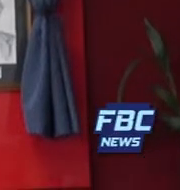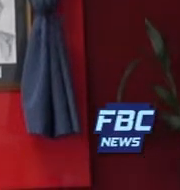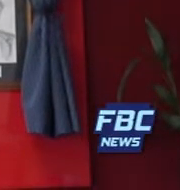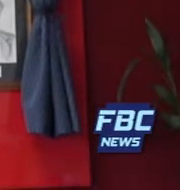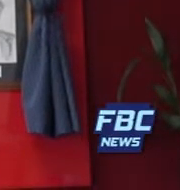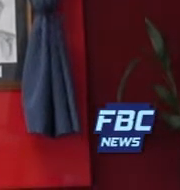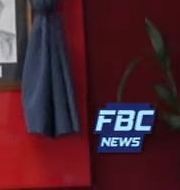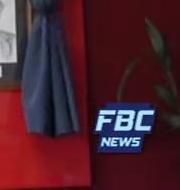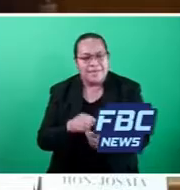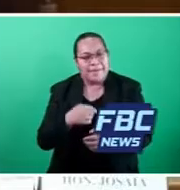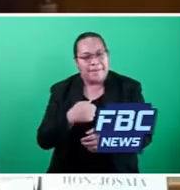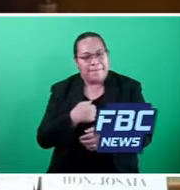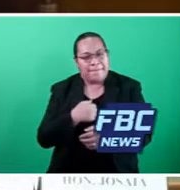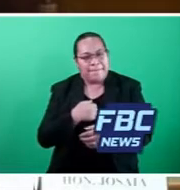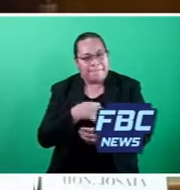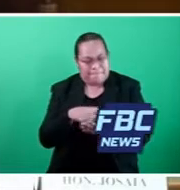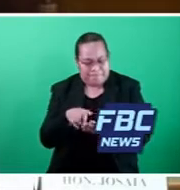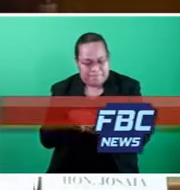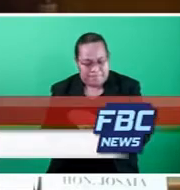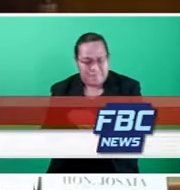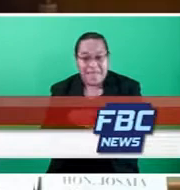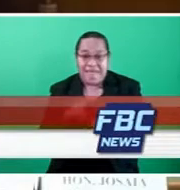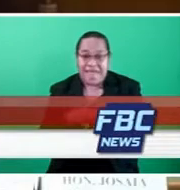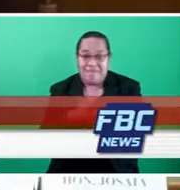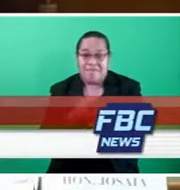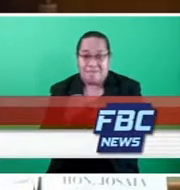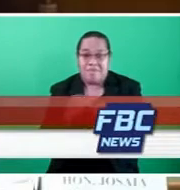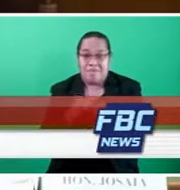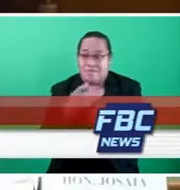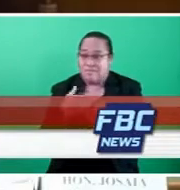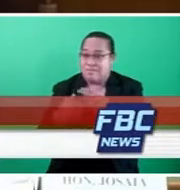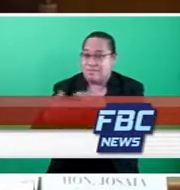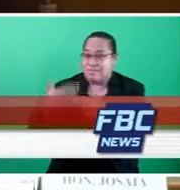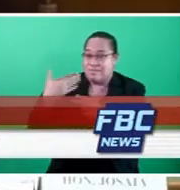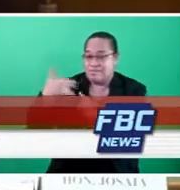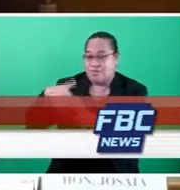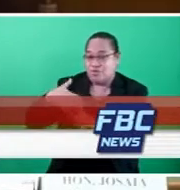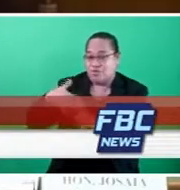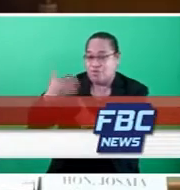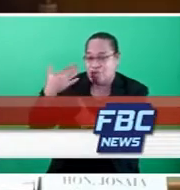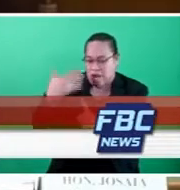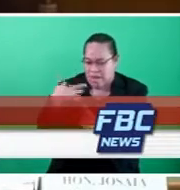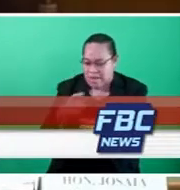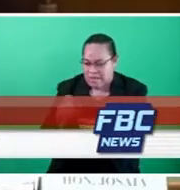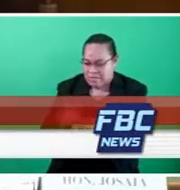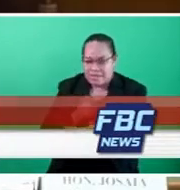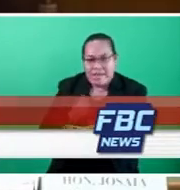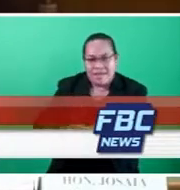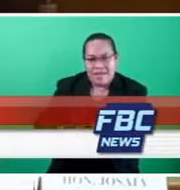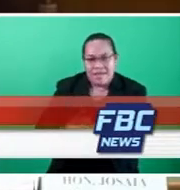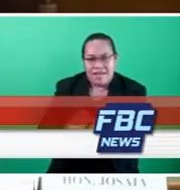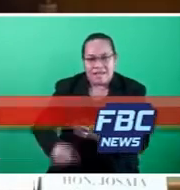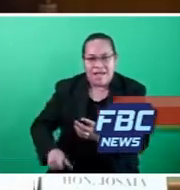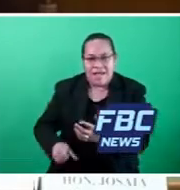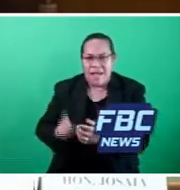off bad debts. FDB previously had a history of writing off a number of debts. And in fact, many of those debts were